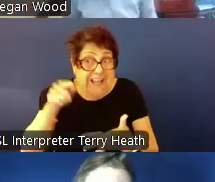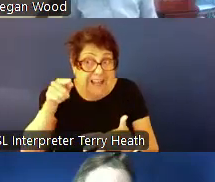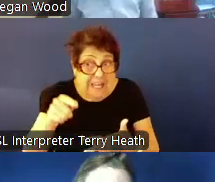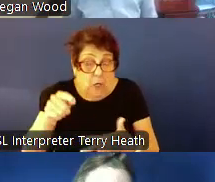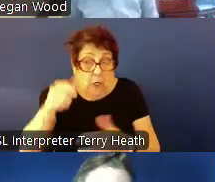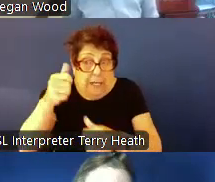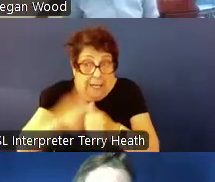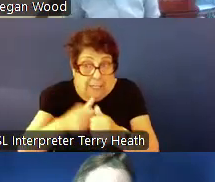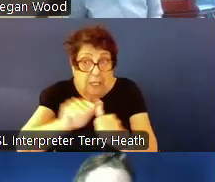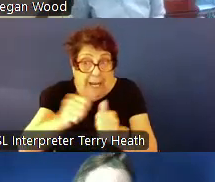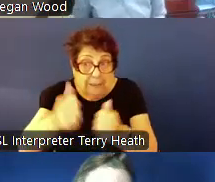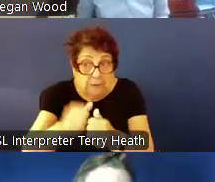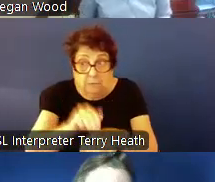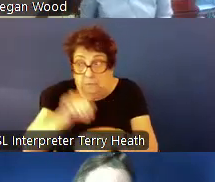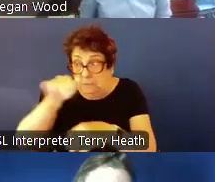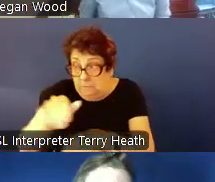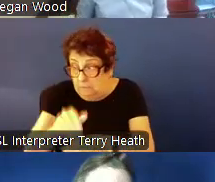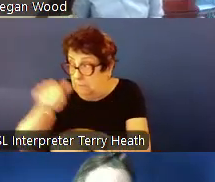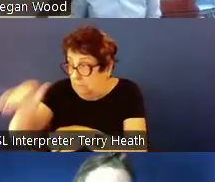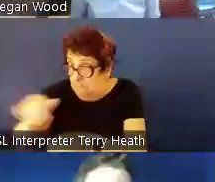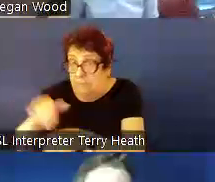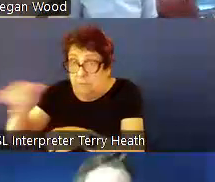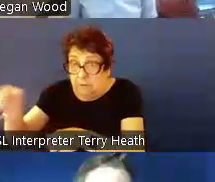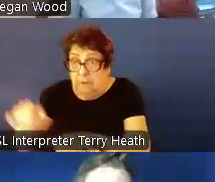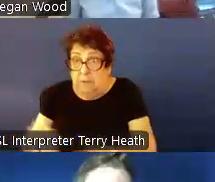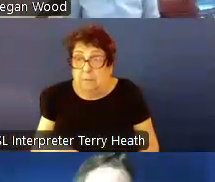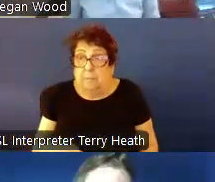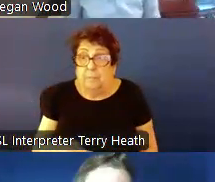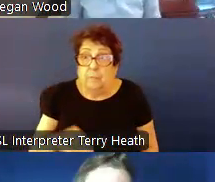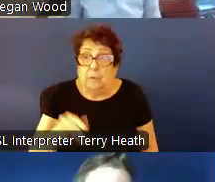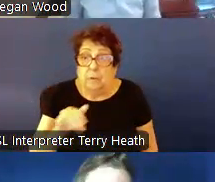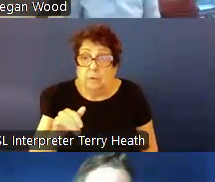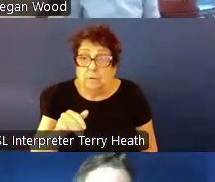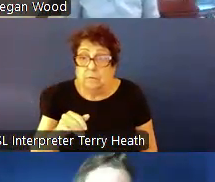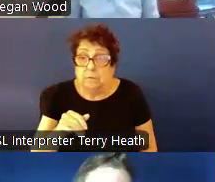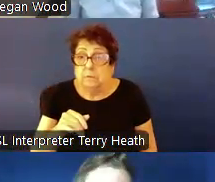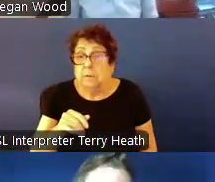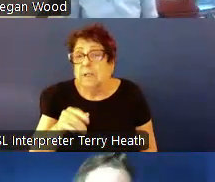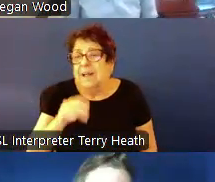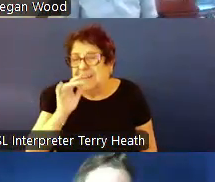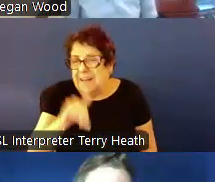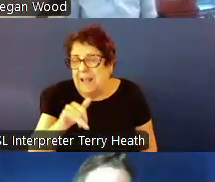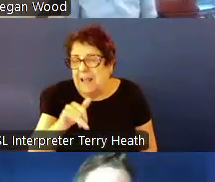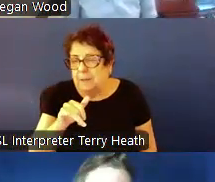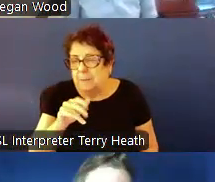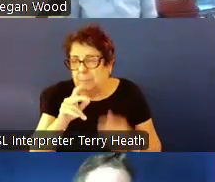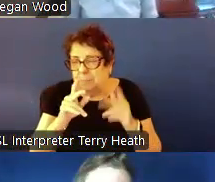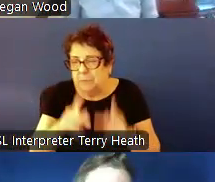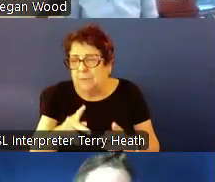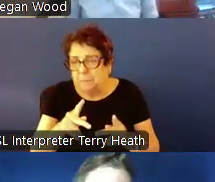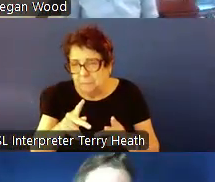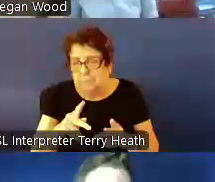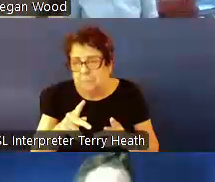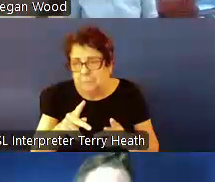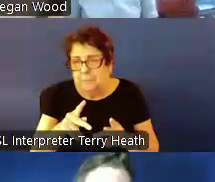have a point with has to have some amount of authority. And the reason I say that is because if Megan emails